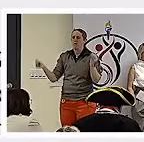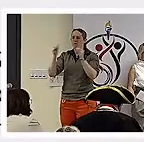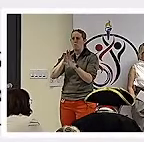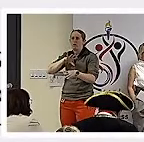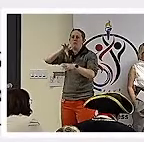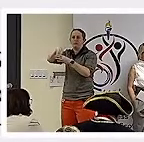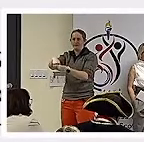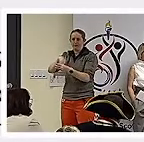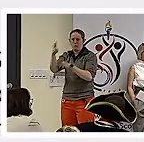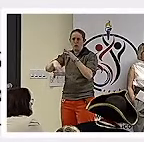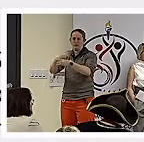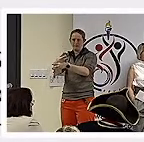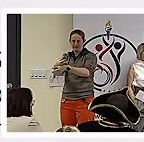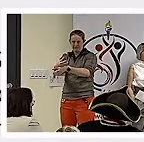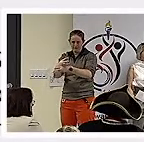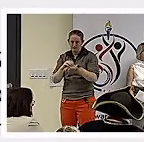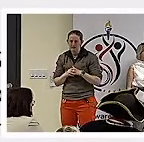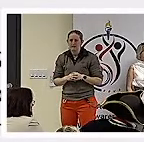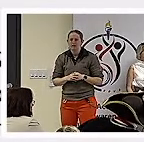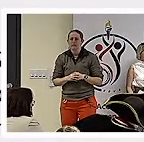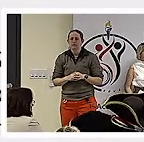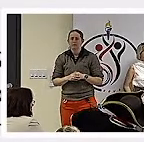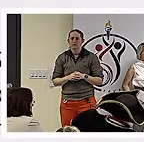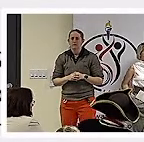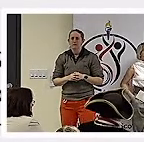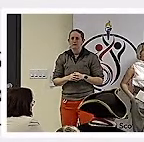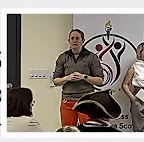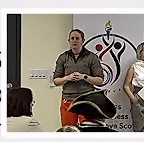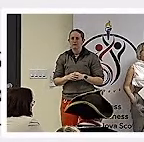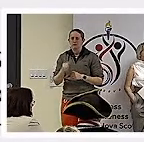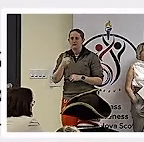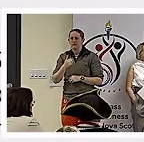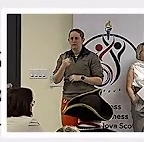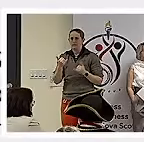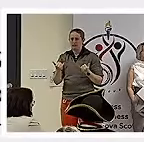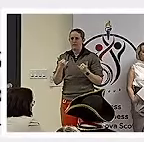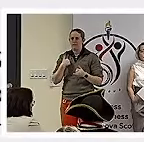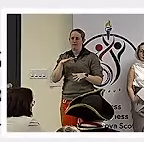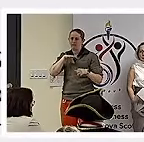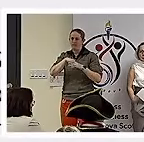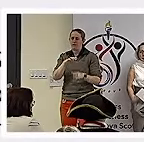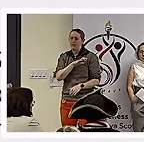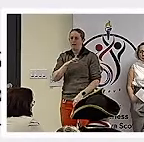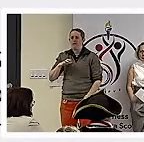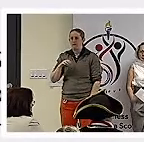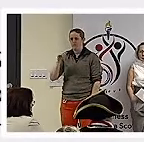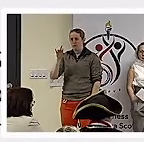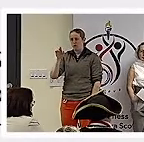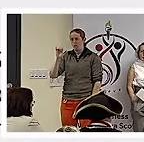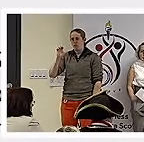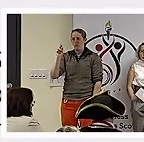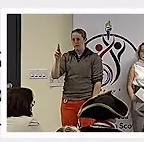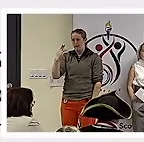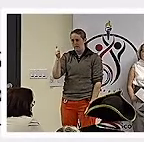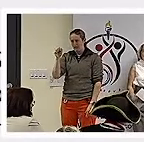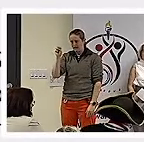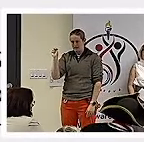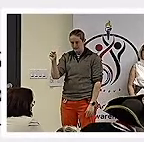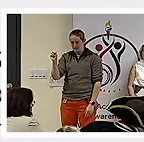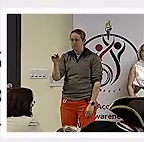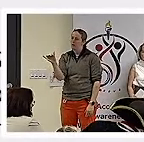to now be on the alumni committee at the Rickhanson Foundation, but to be able to